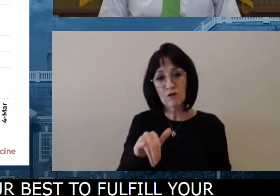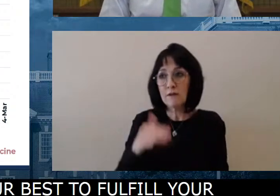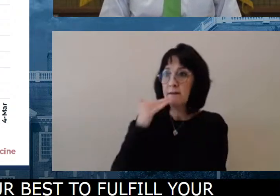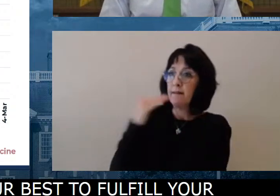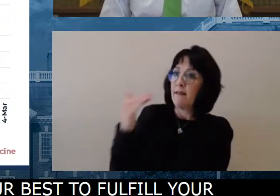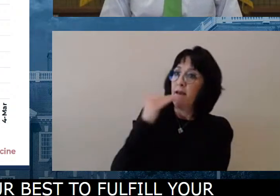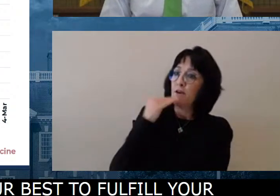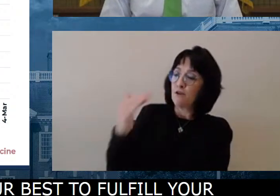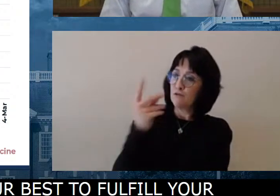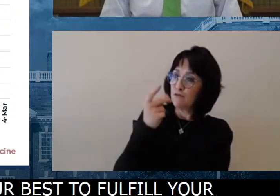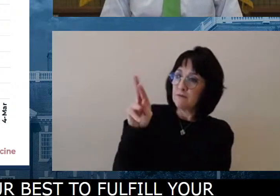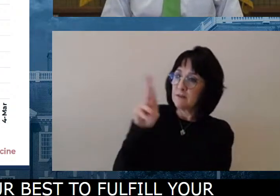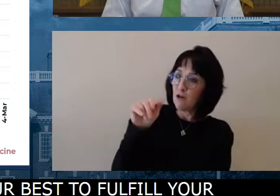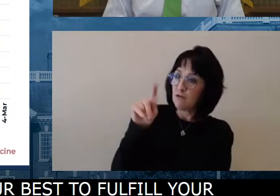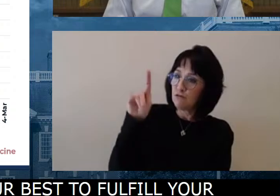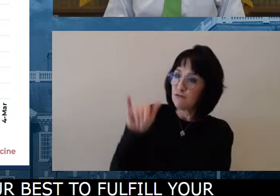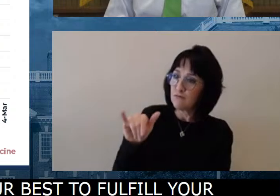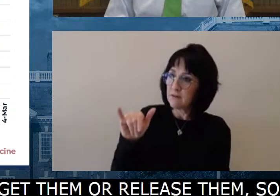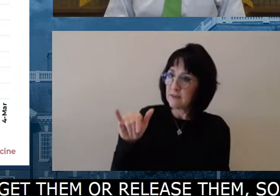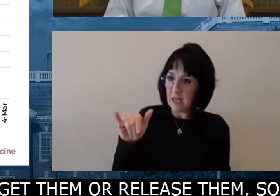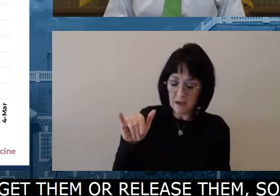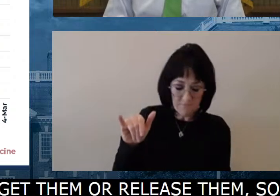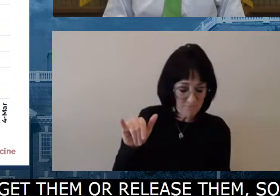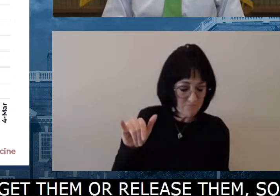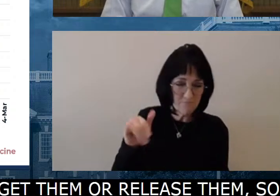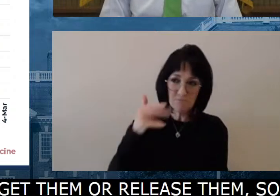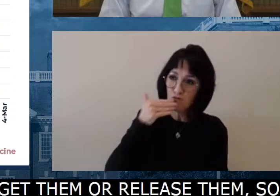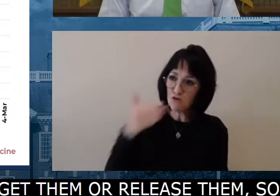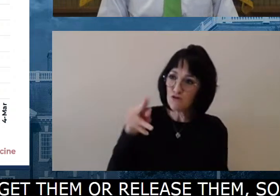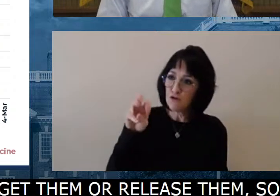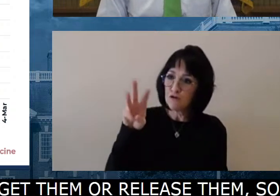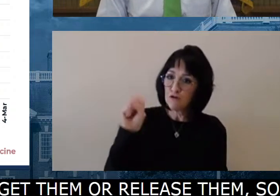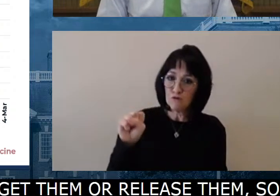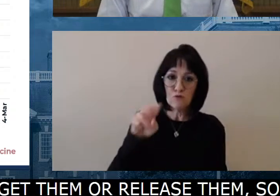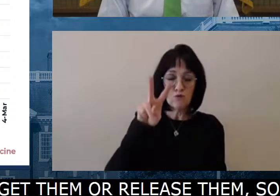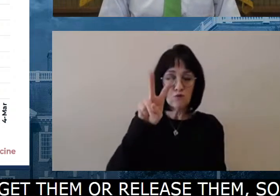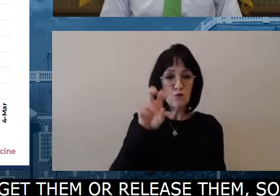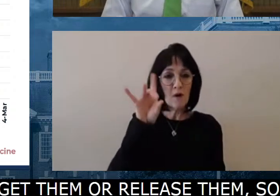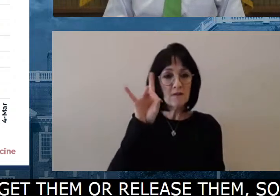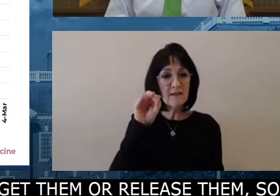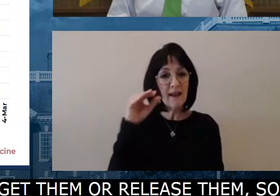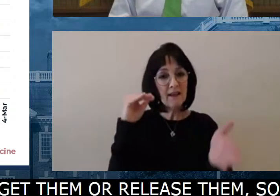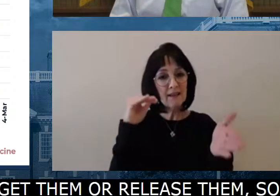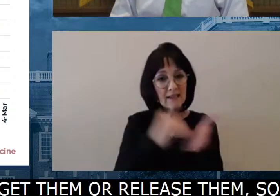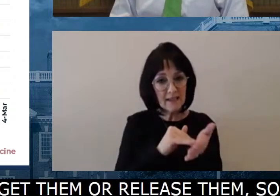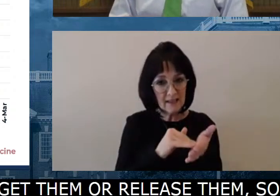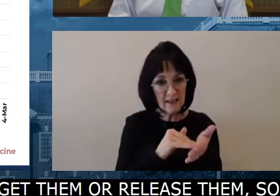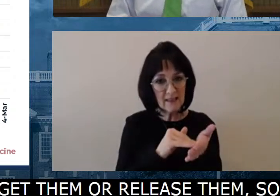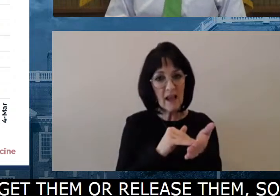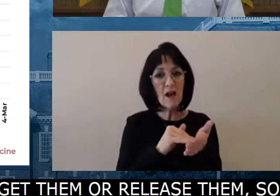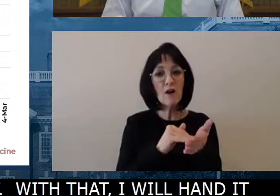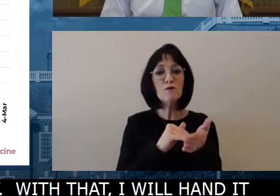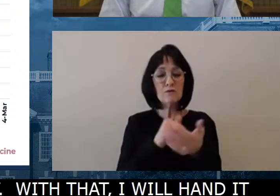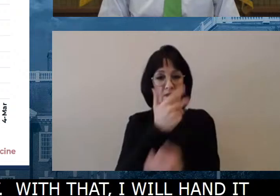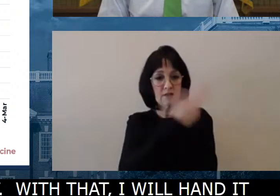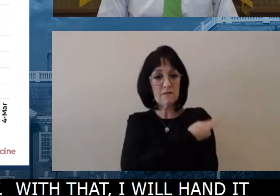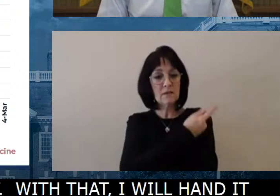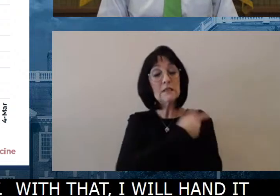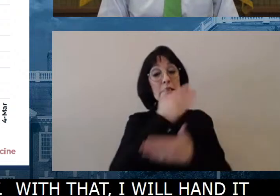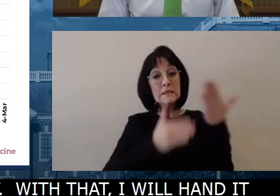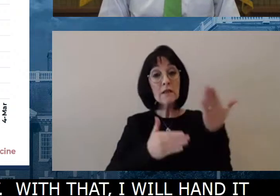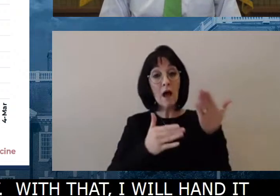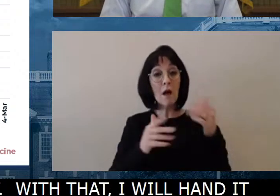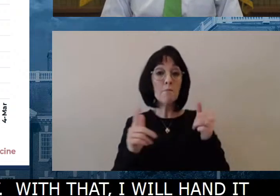news there. You can see 280,000 doses total. Some of those were first doses just